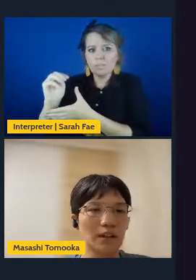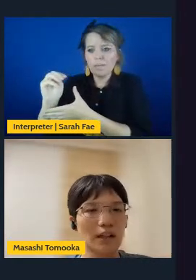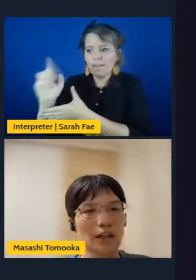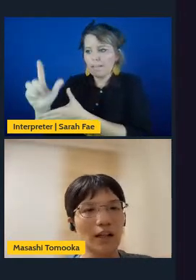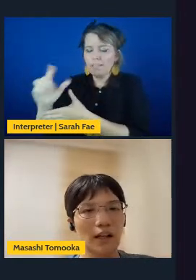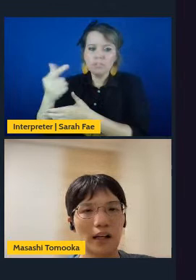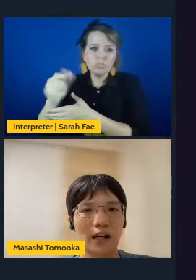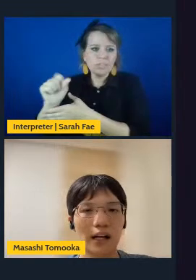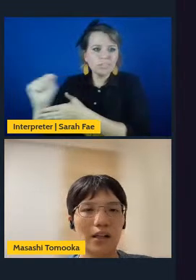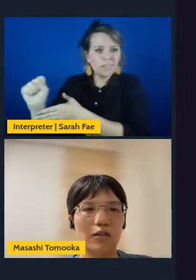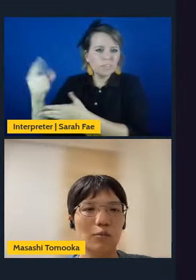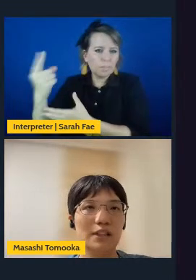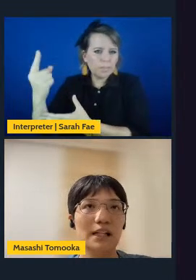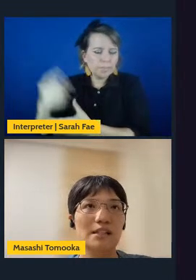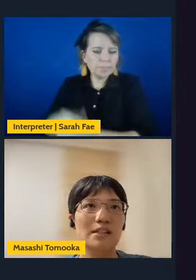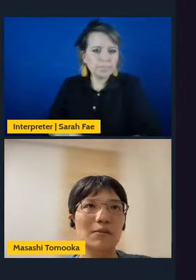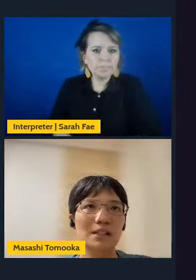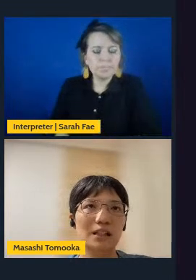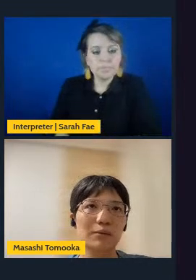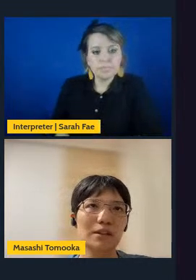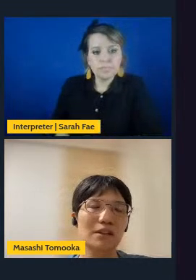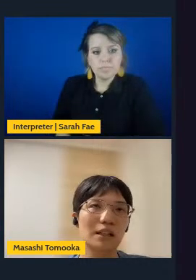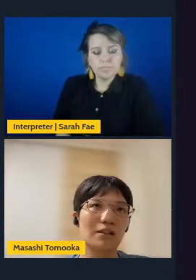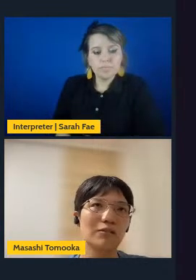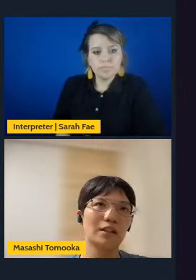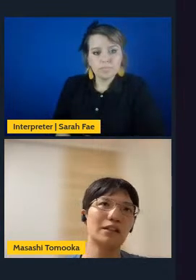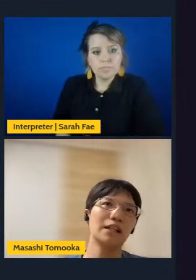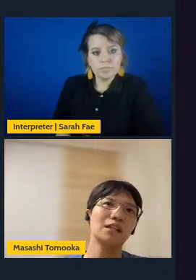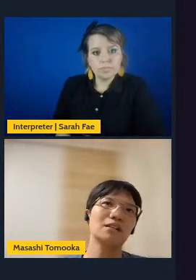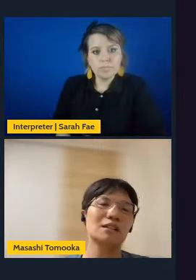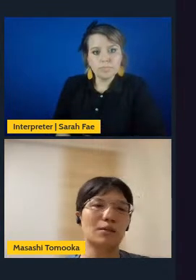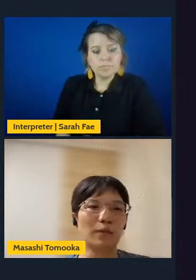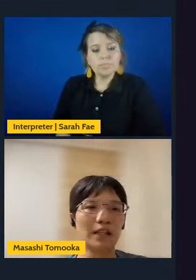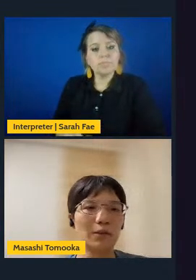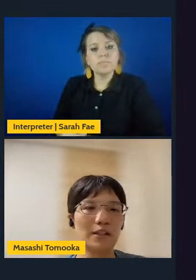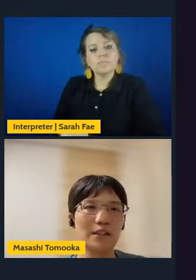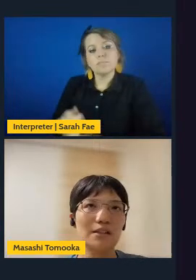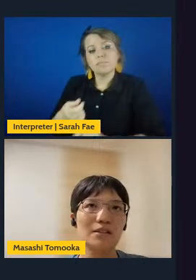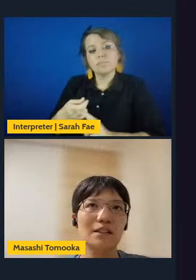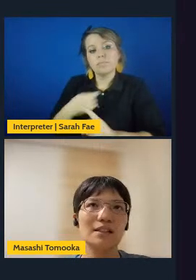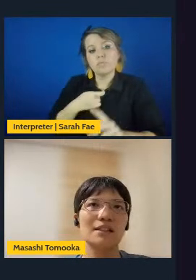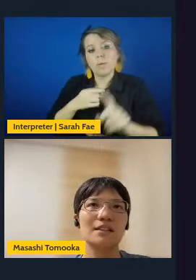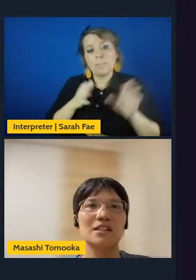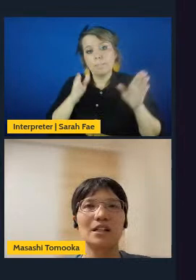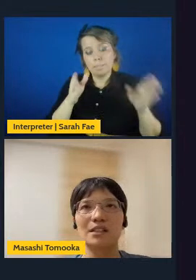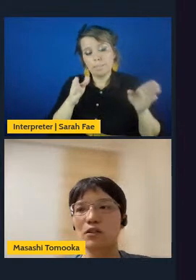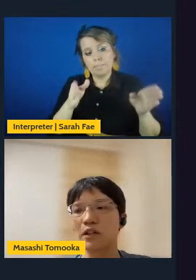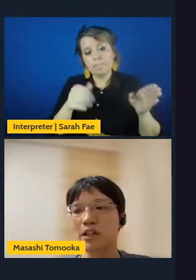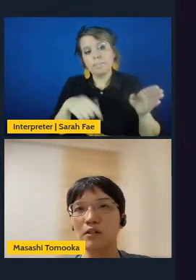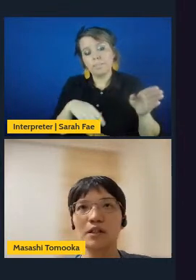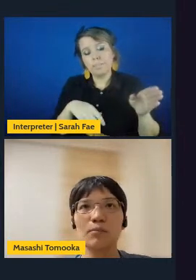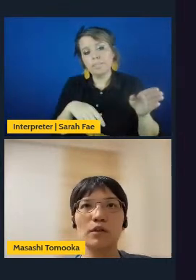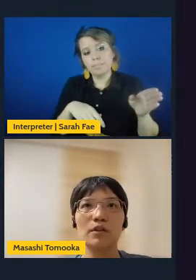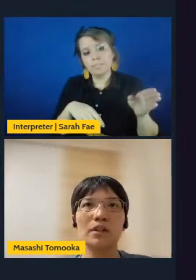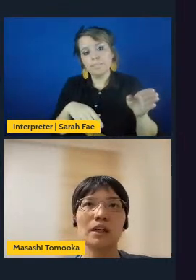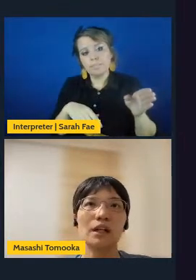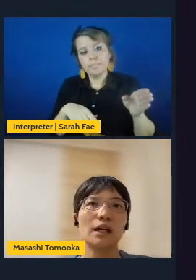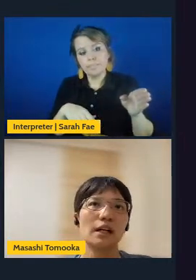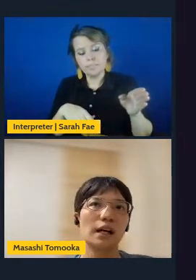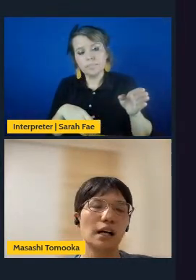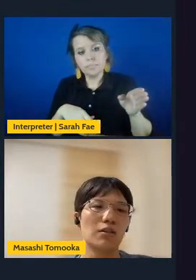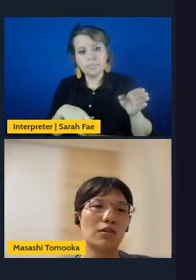JavaScript. And from the JavaScript front-end client, some AWS resources such as Cognitive User